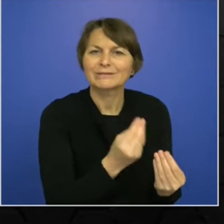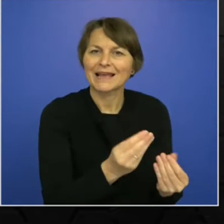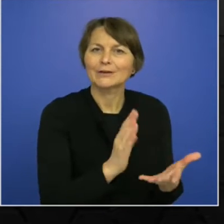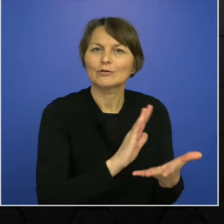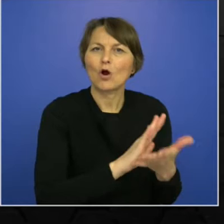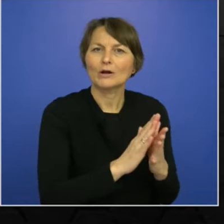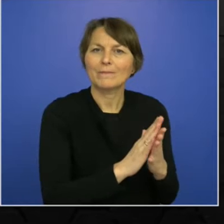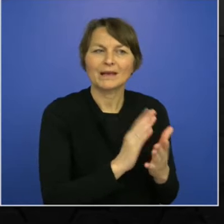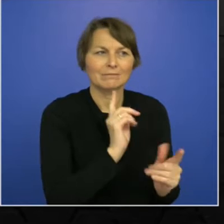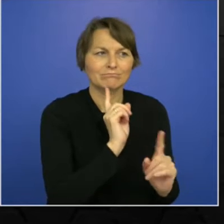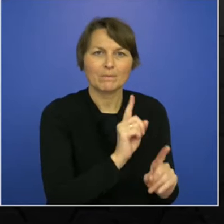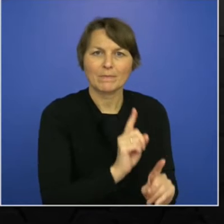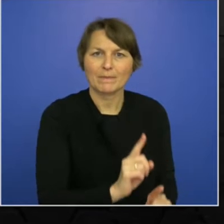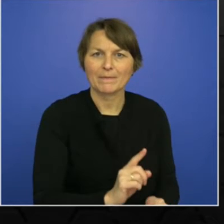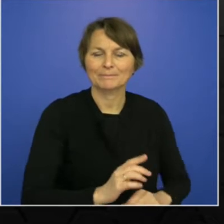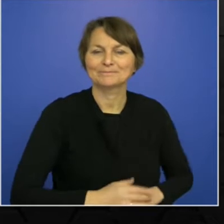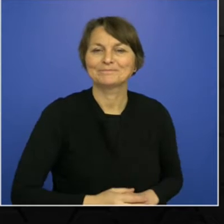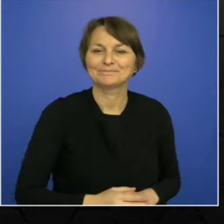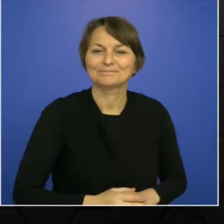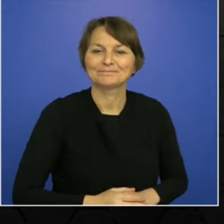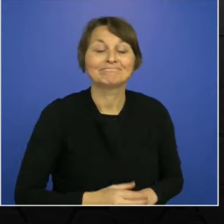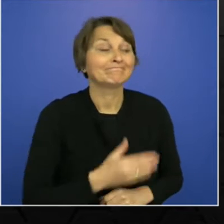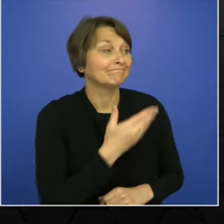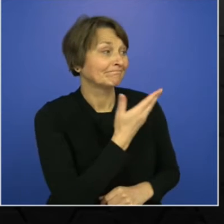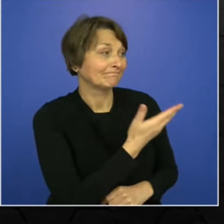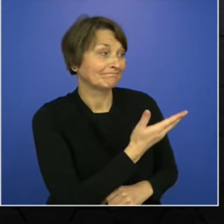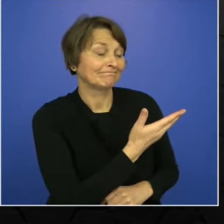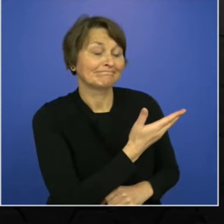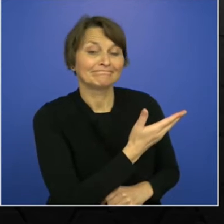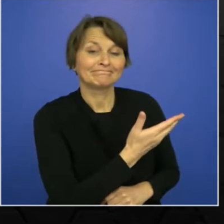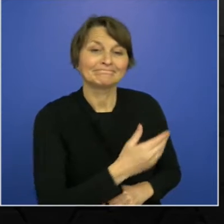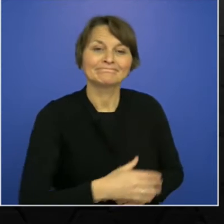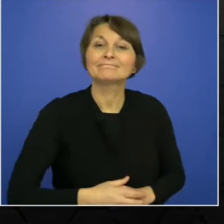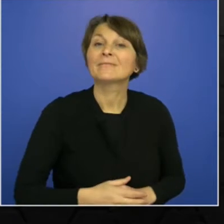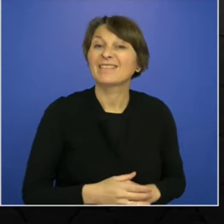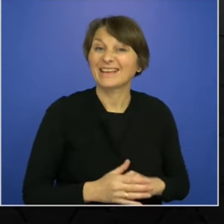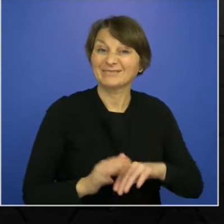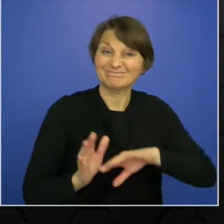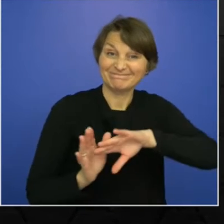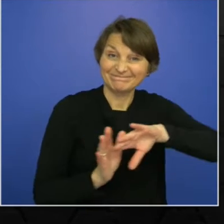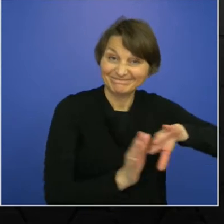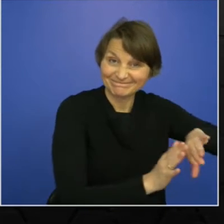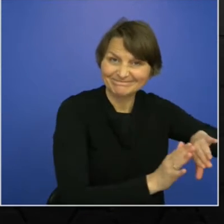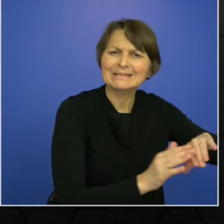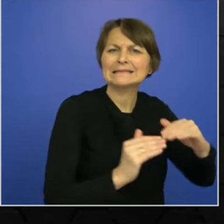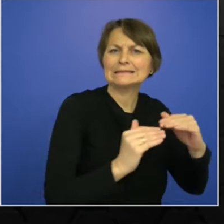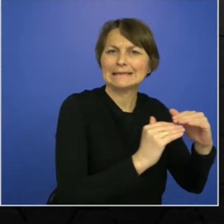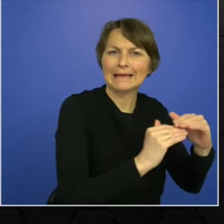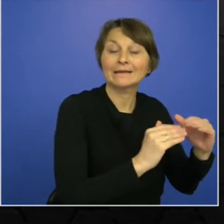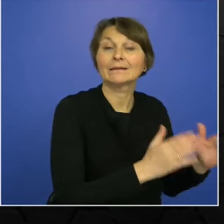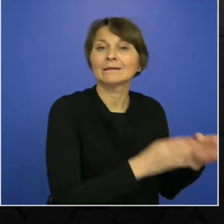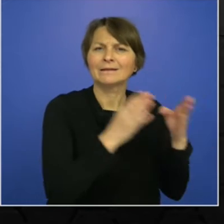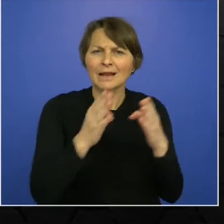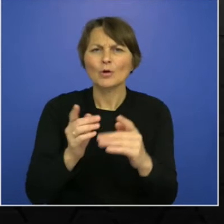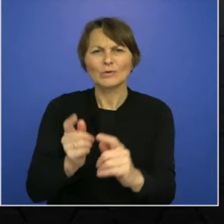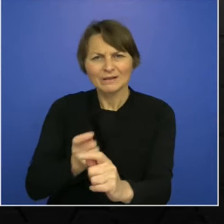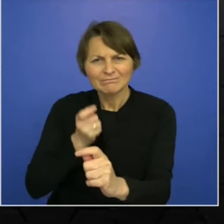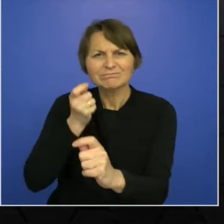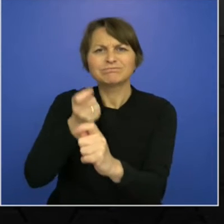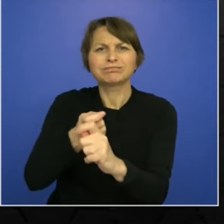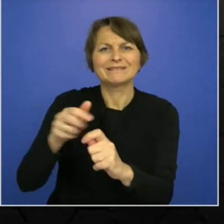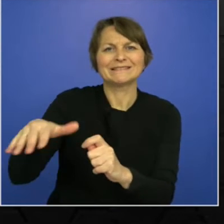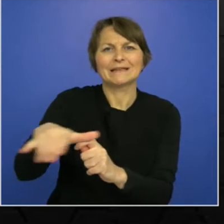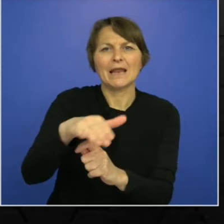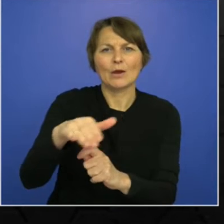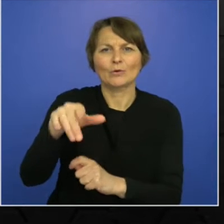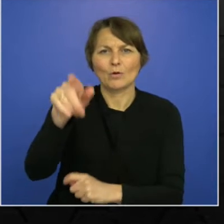Except from the building scenarios, we also have the custom scenarios, where you can build the bot that you really want to build. There is a designer, as